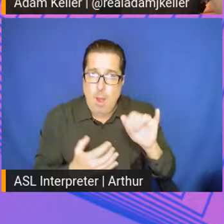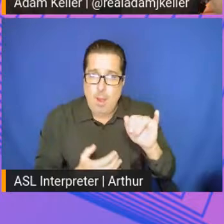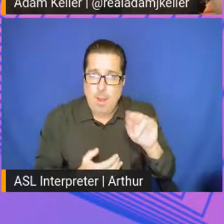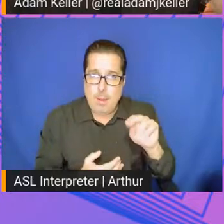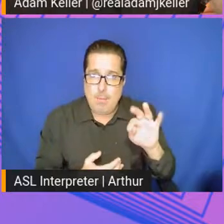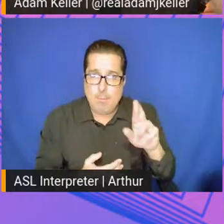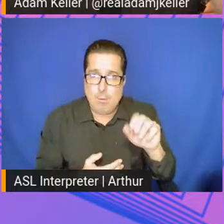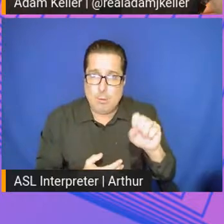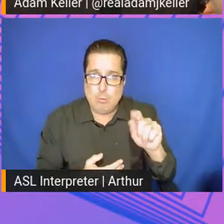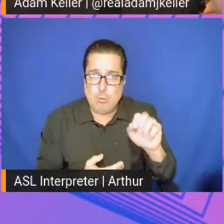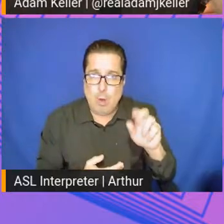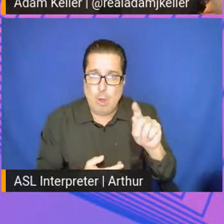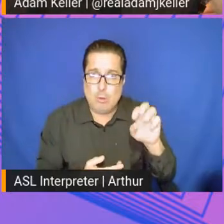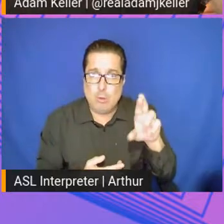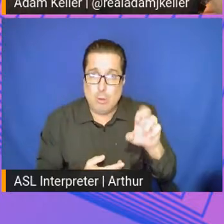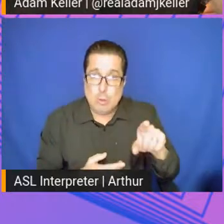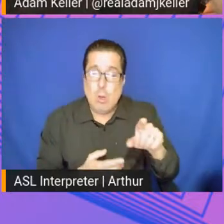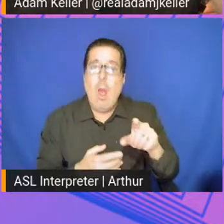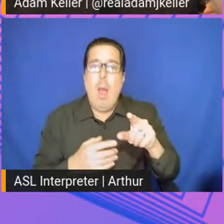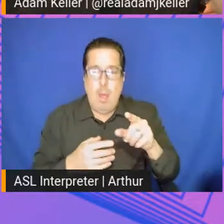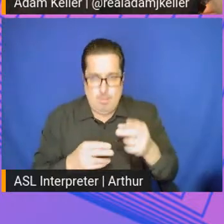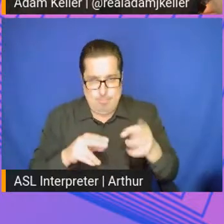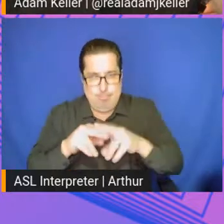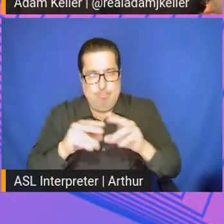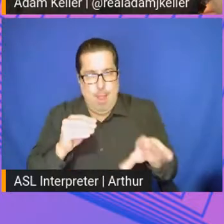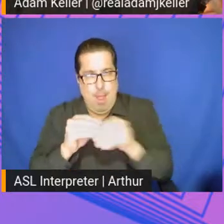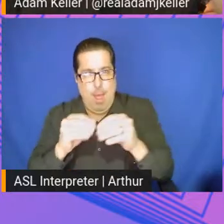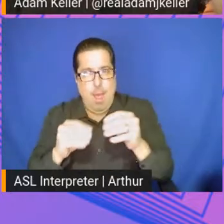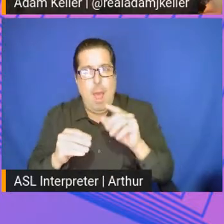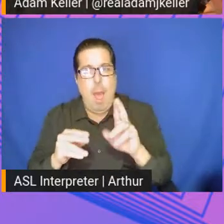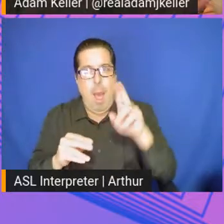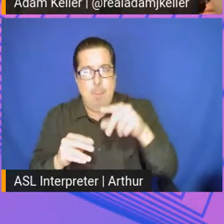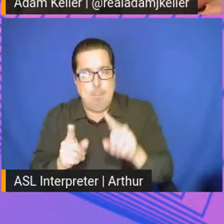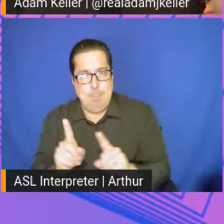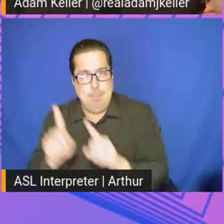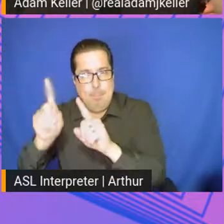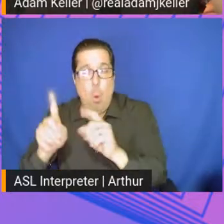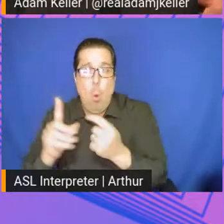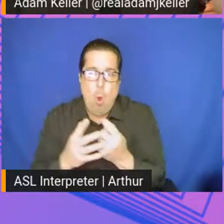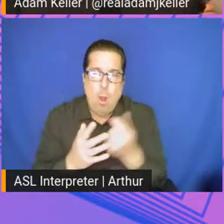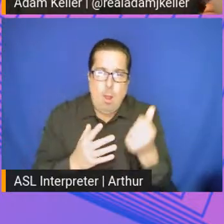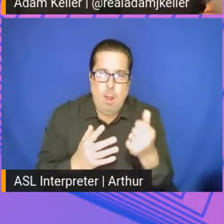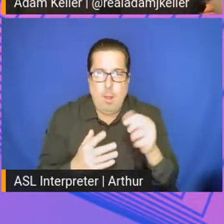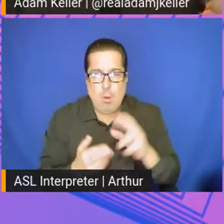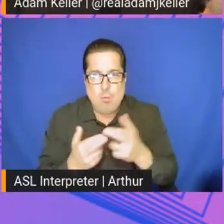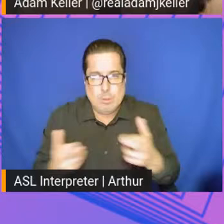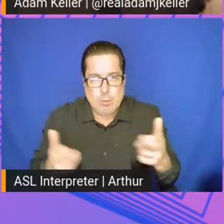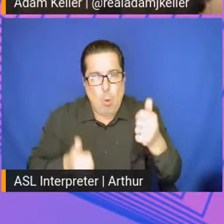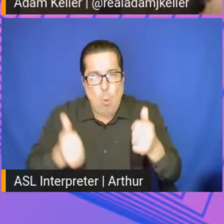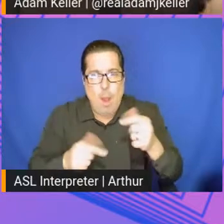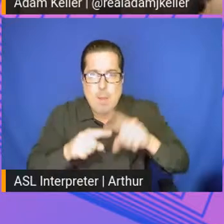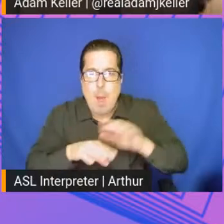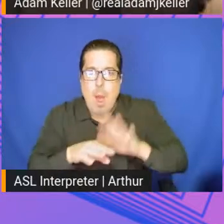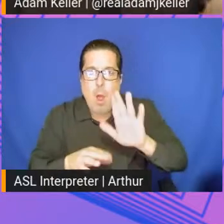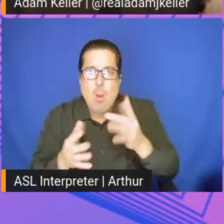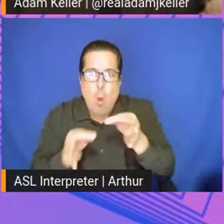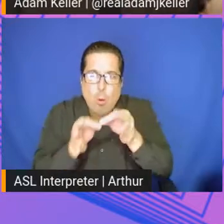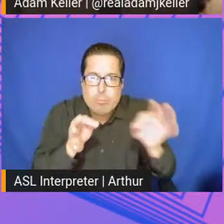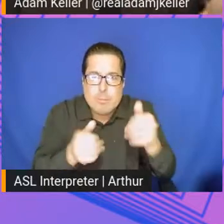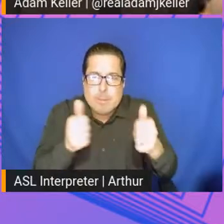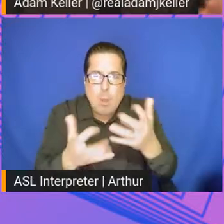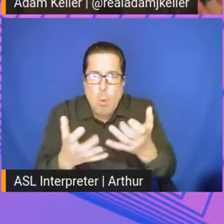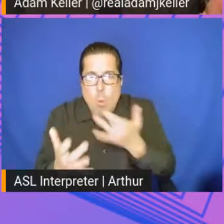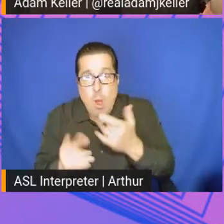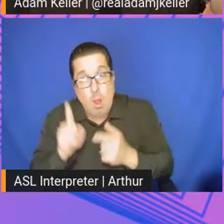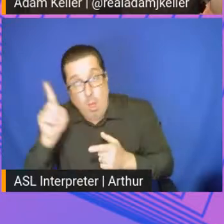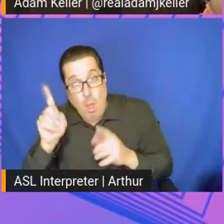those resources, update the resources, or delete the resources based on what you've defined and what you've changed in your manifest. Same goes